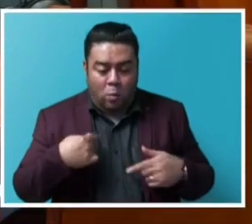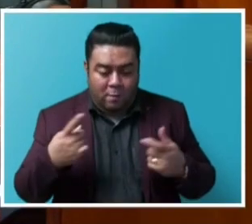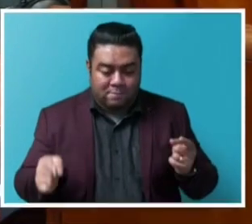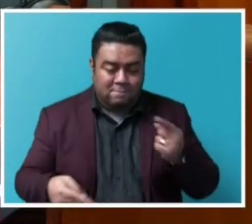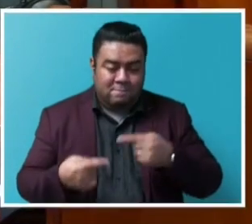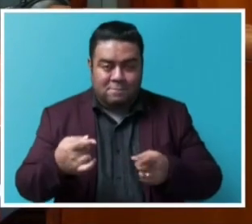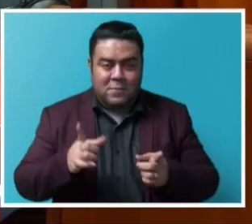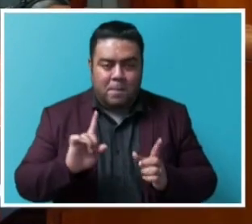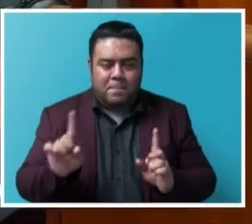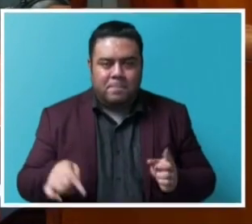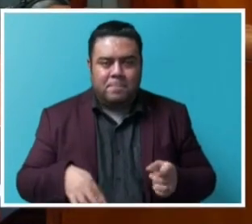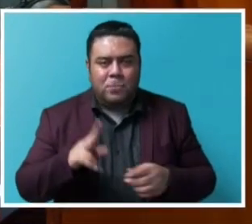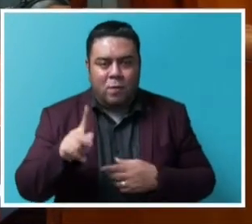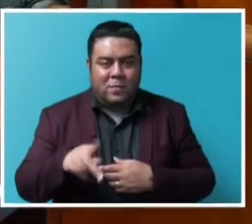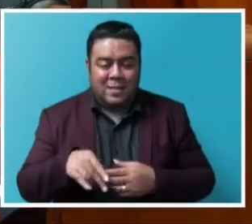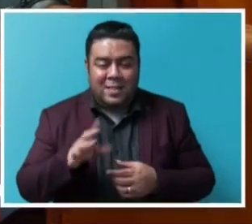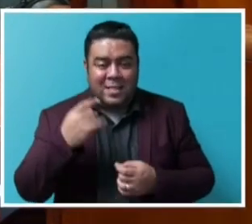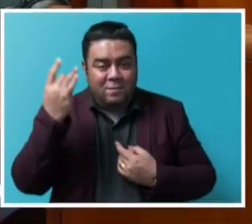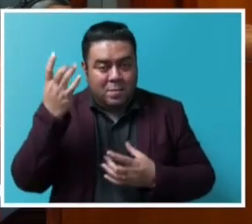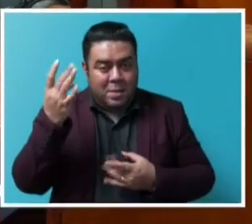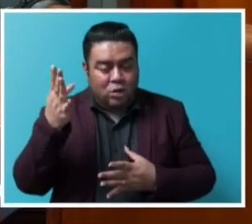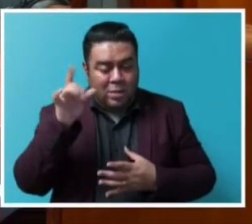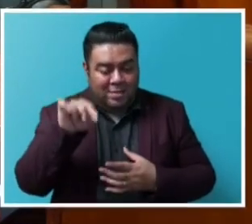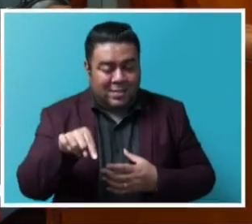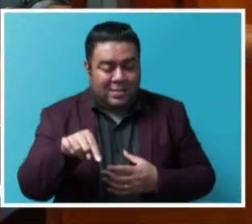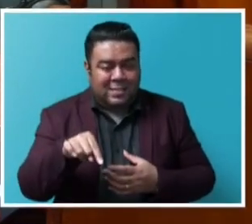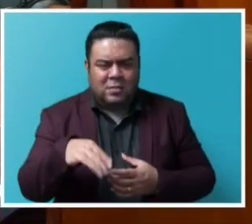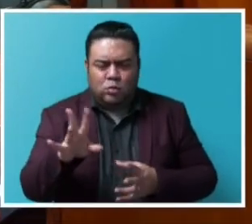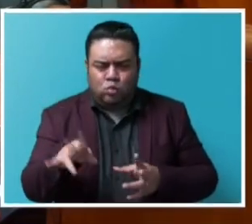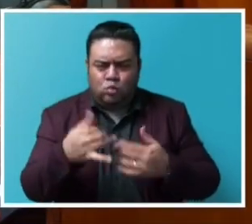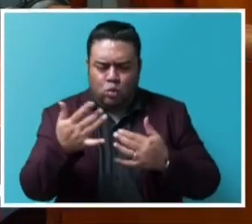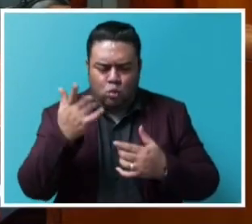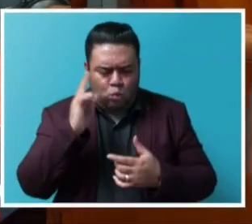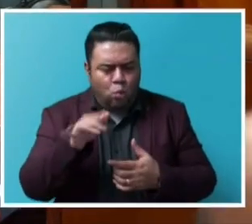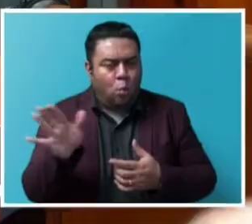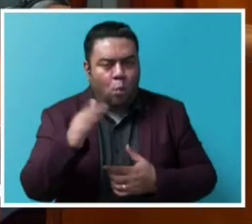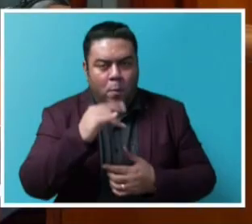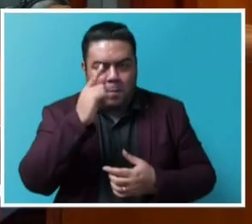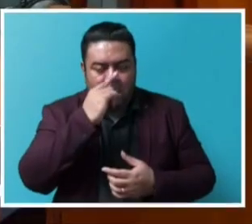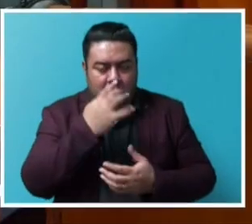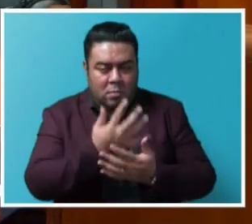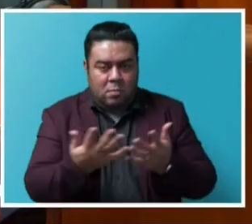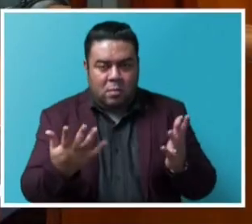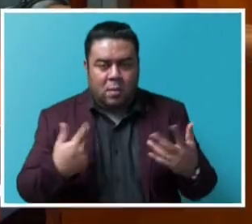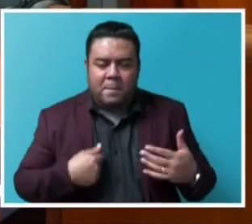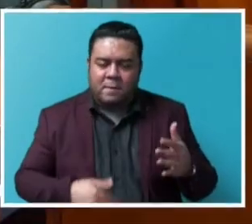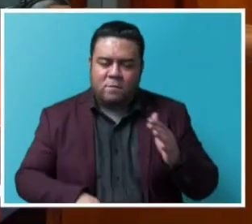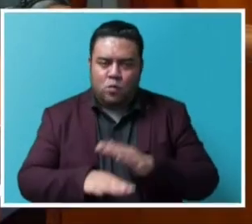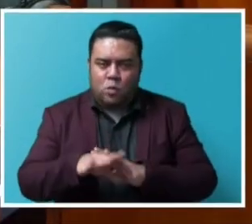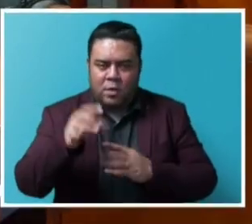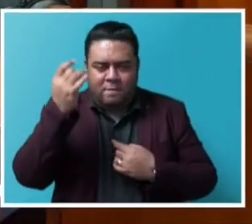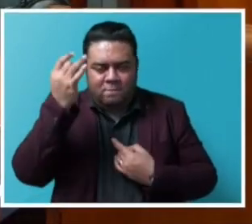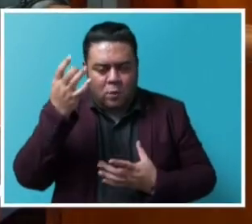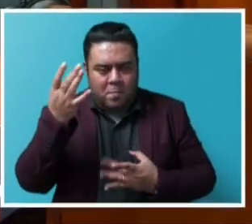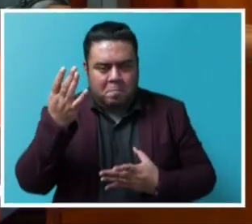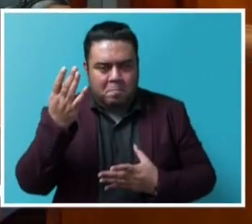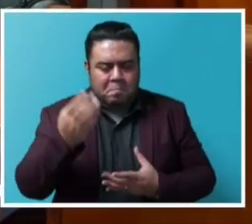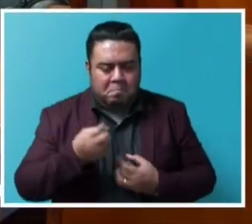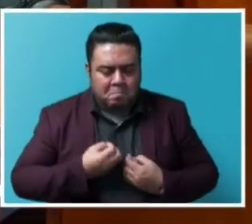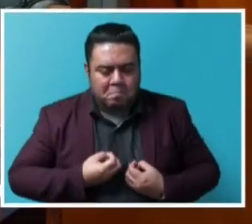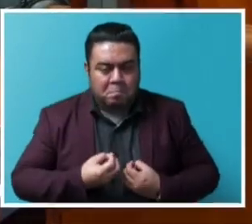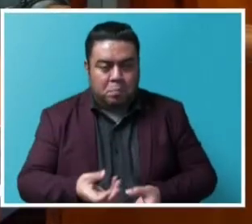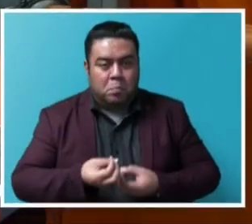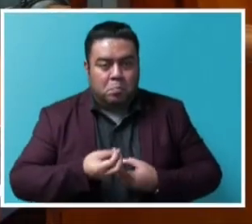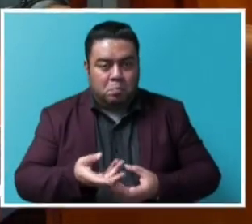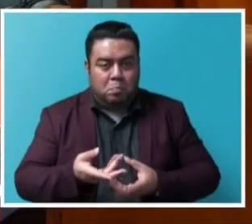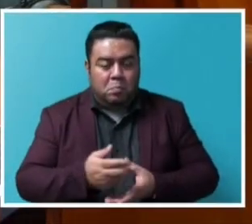poverty, misinformation, and disengagement demands that every Fijian be fully informed. This year,